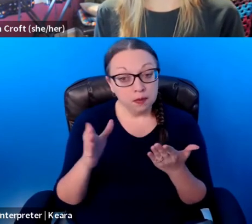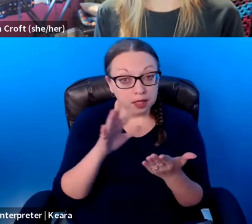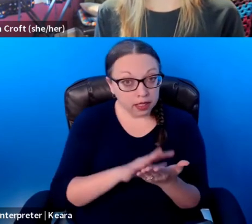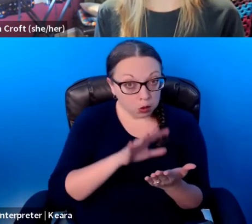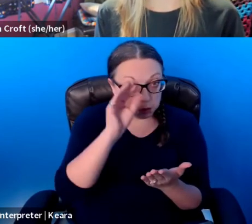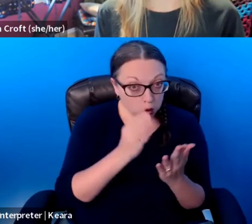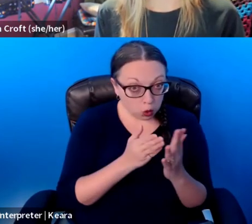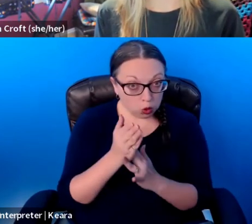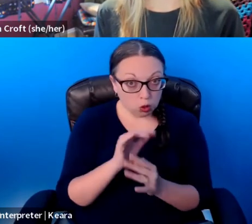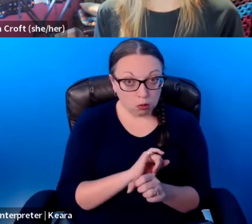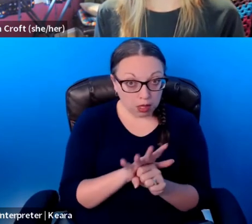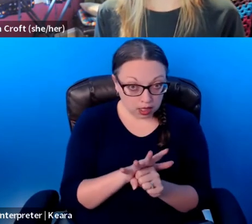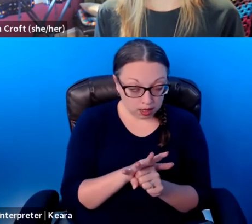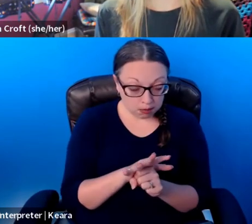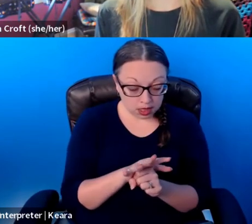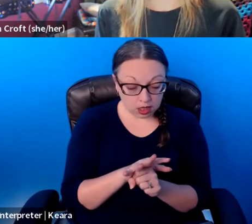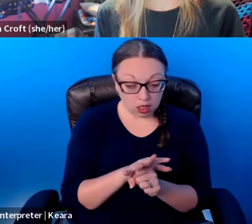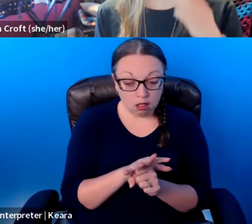pandemic